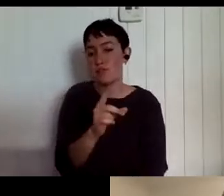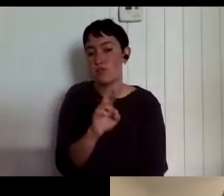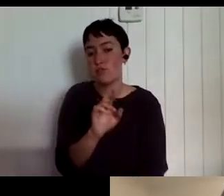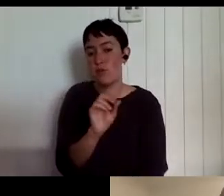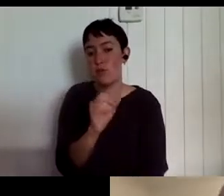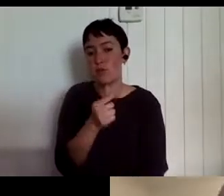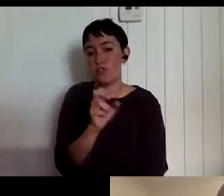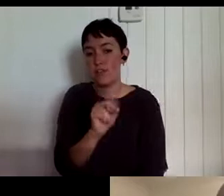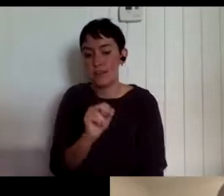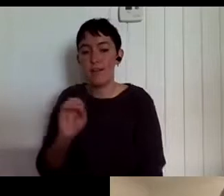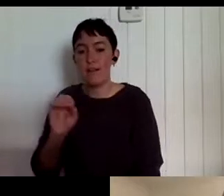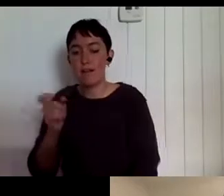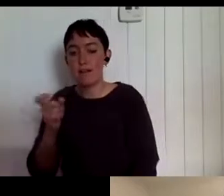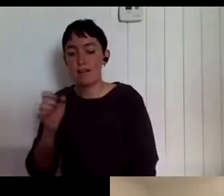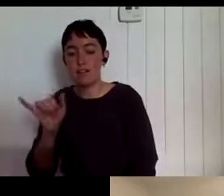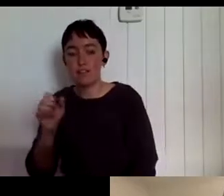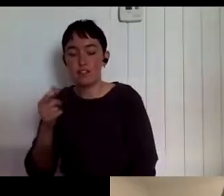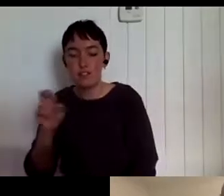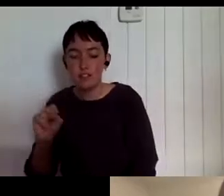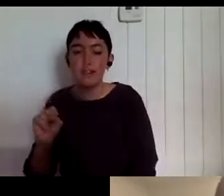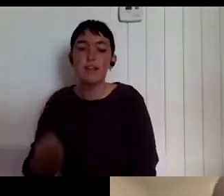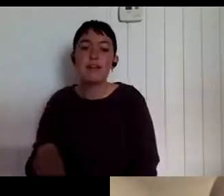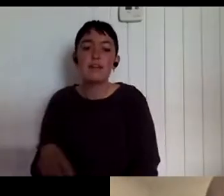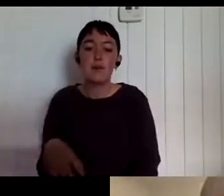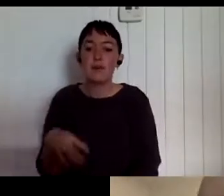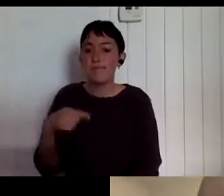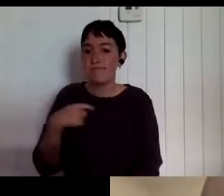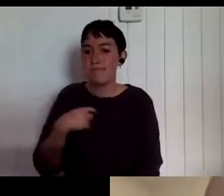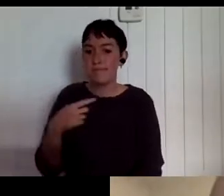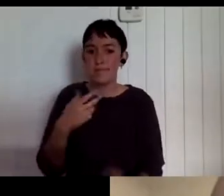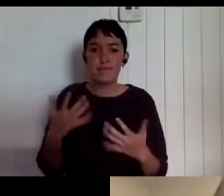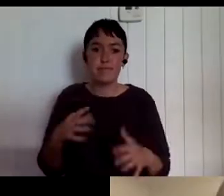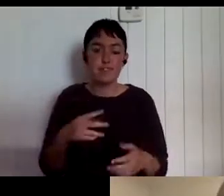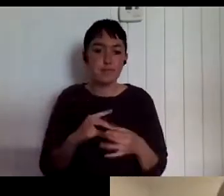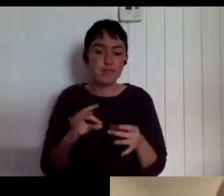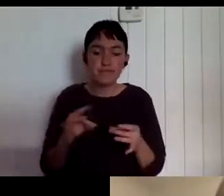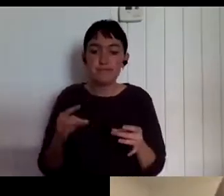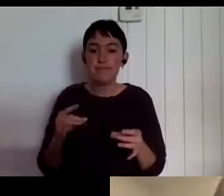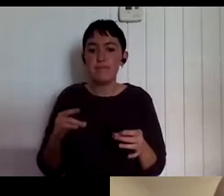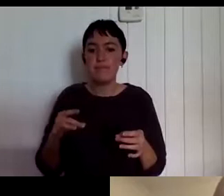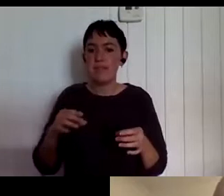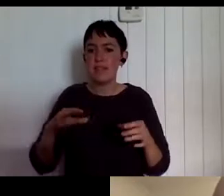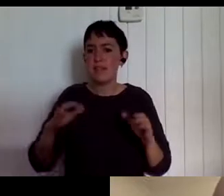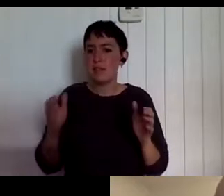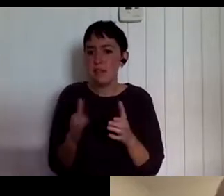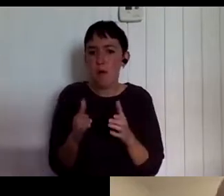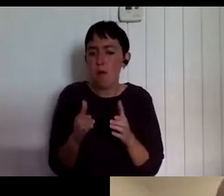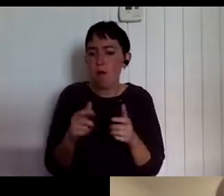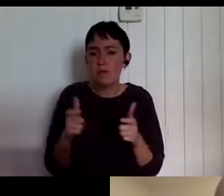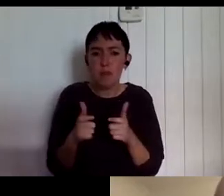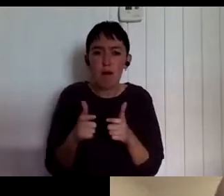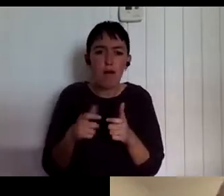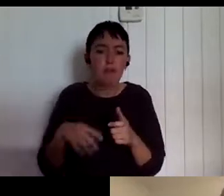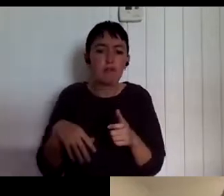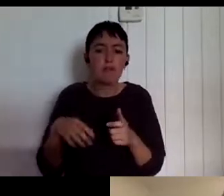It was a lot of that, as I mentioned earlier, it's a very tight-knit community. So I actually met the person that I worked with. He was a friend of my